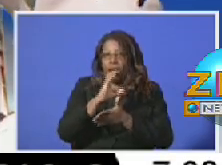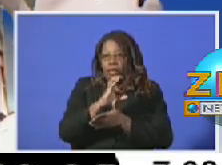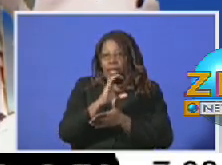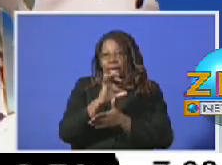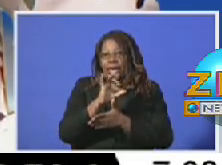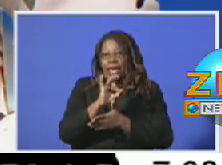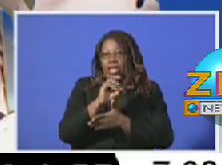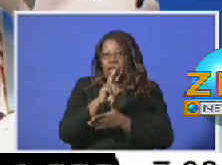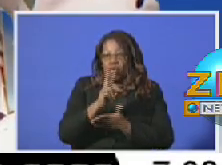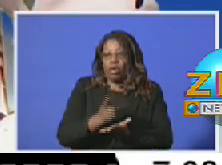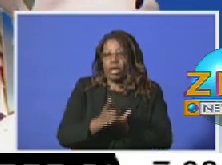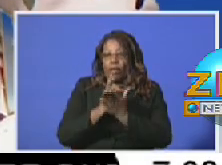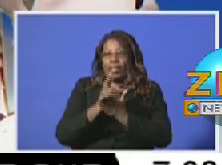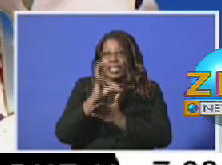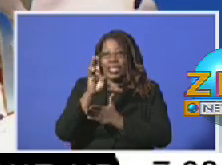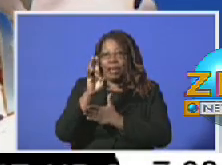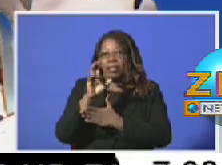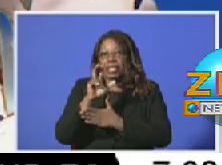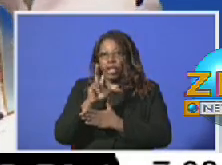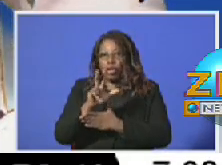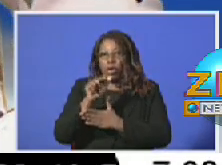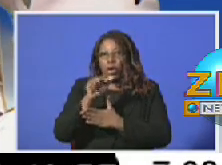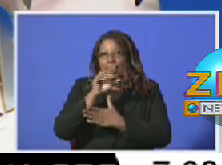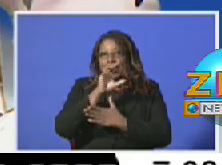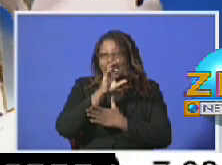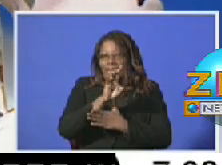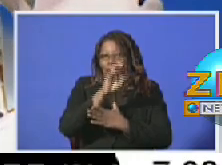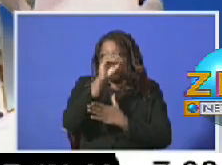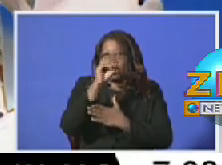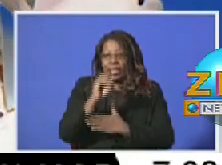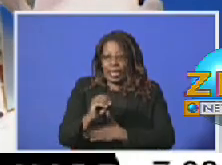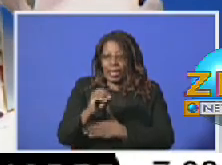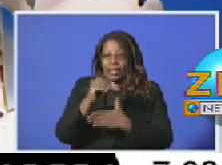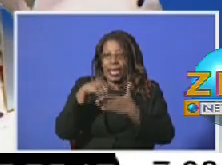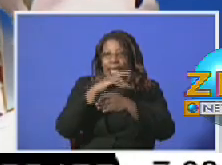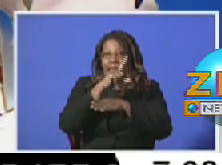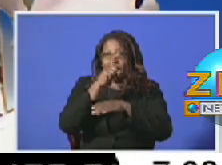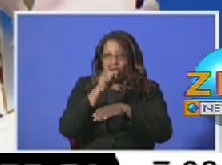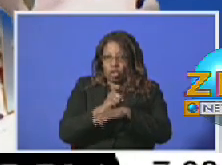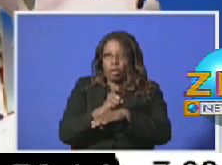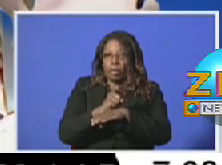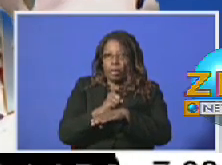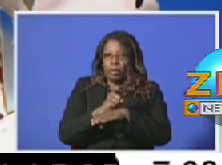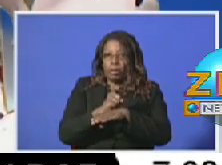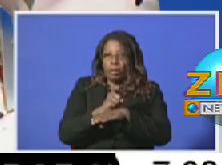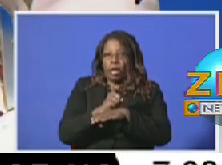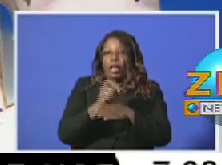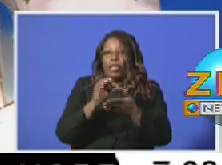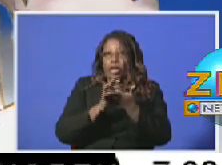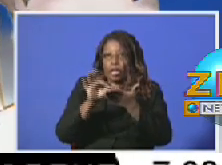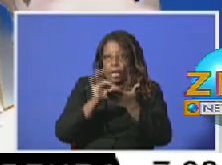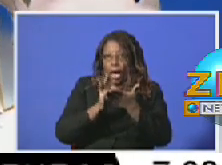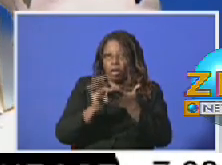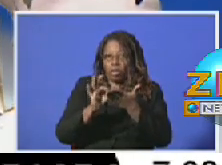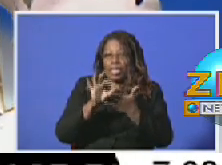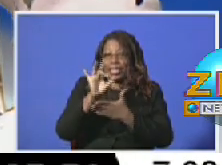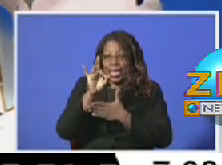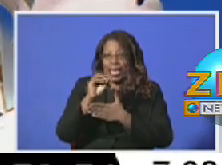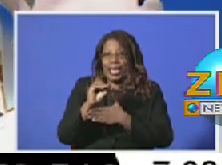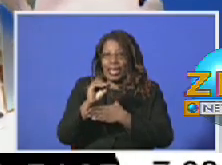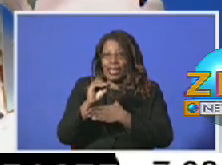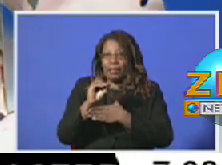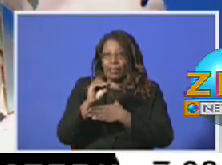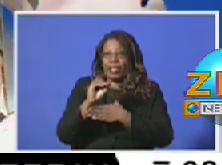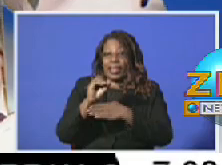recovery rate of 73.7%. Over on Exuma, the COVID-19 case count remains at 80. That island now